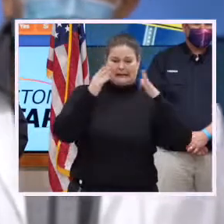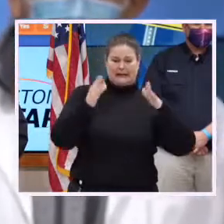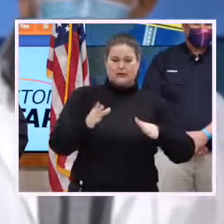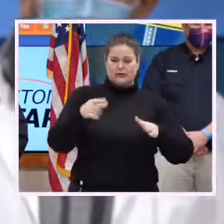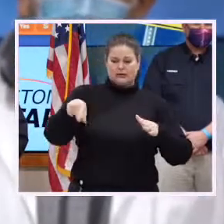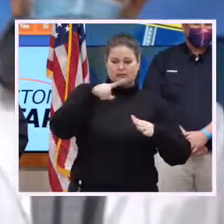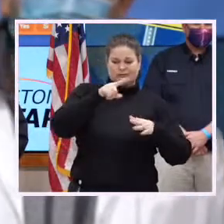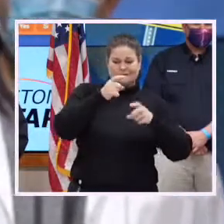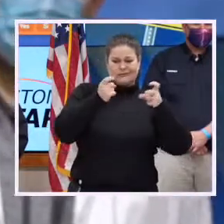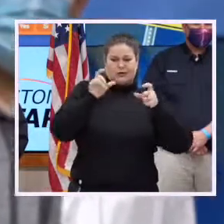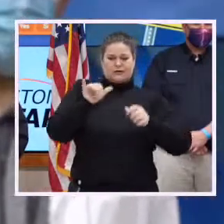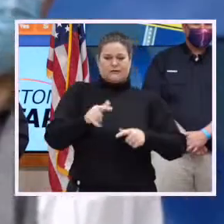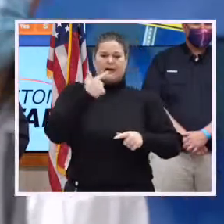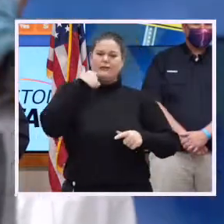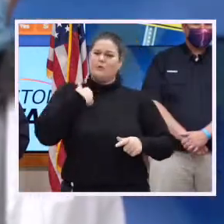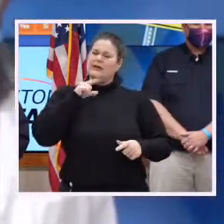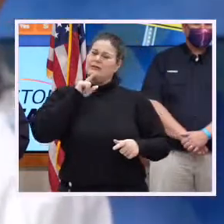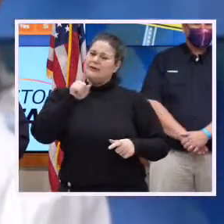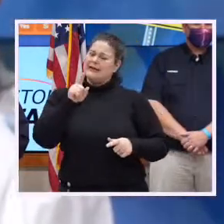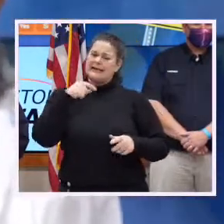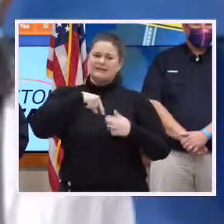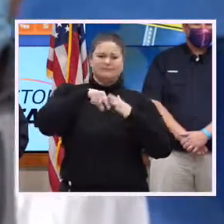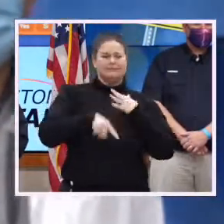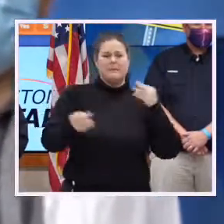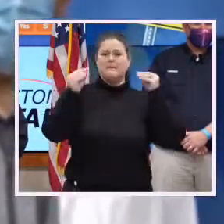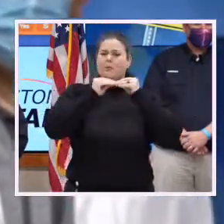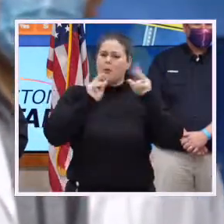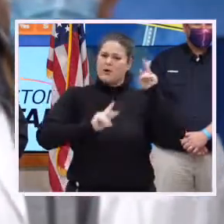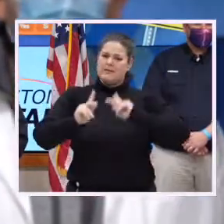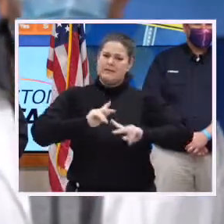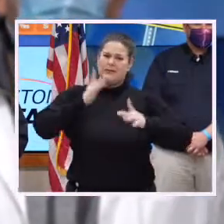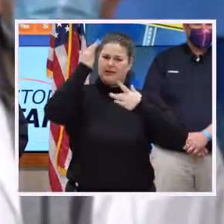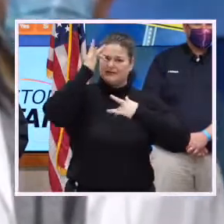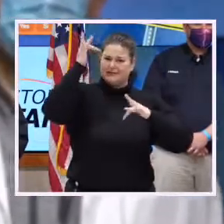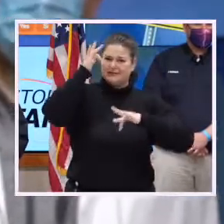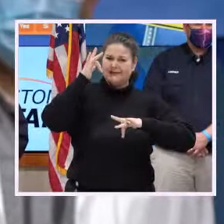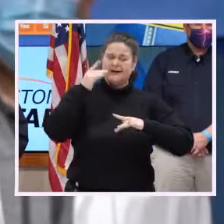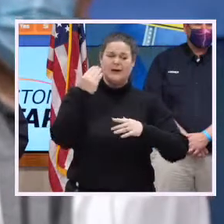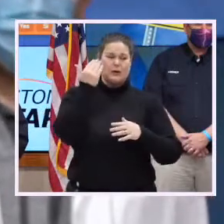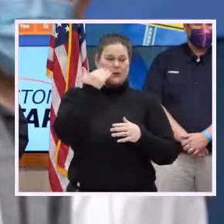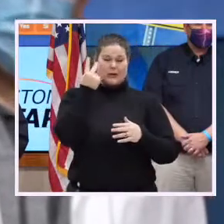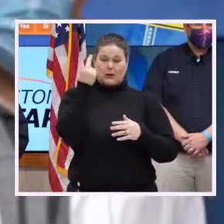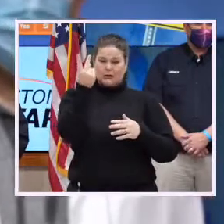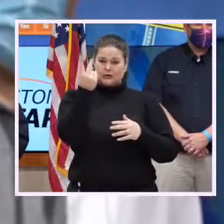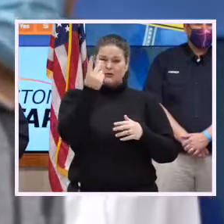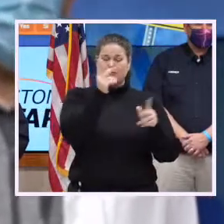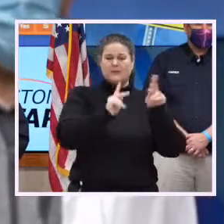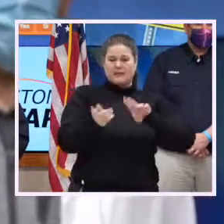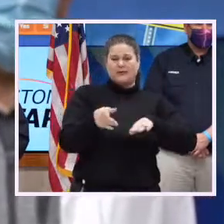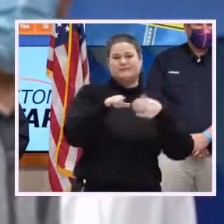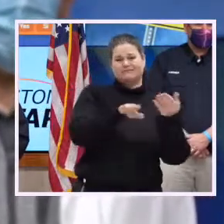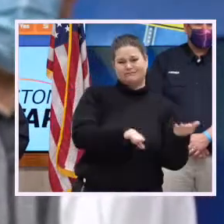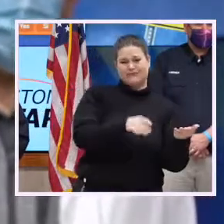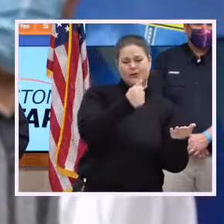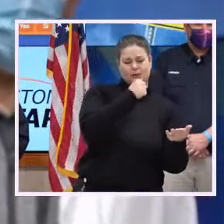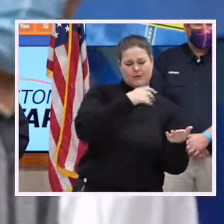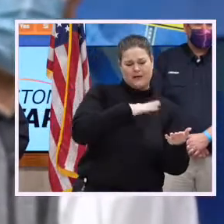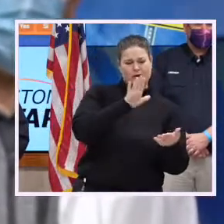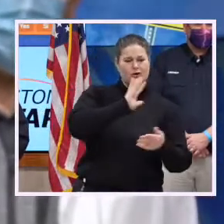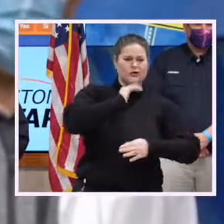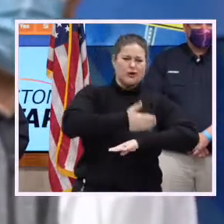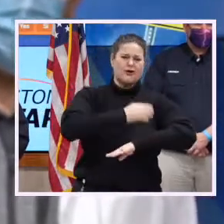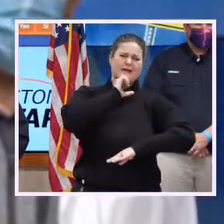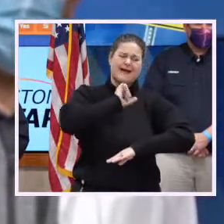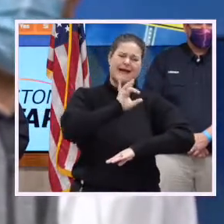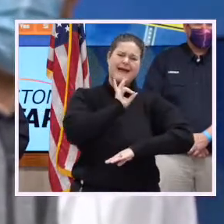is that's just the tip of the iceberg. There's been at least 2 fatalities. A woman and her 8-year-old daughter this